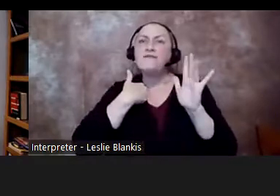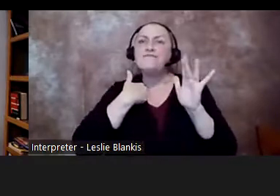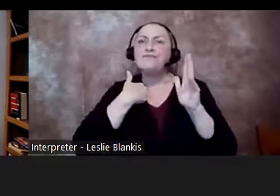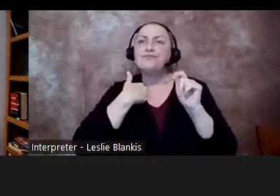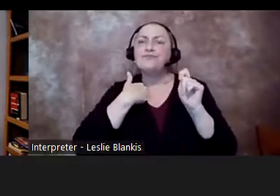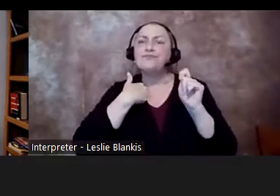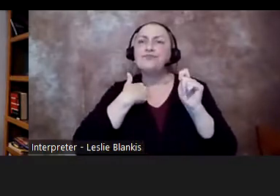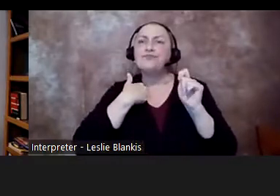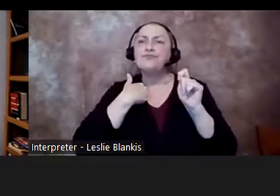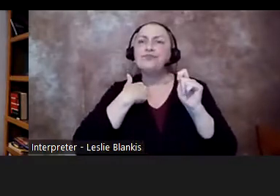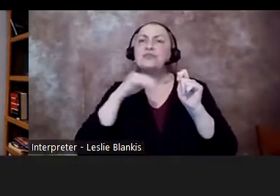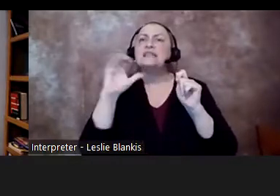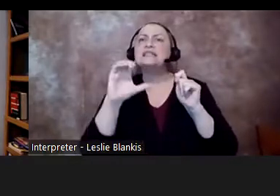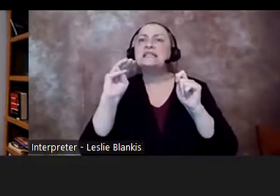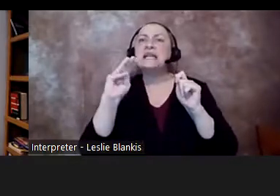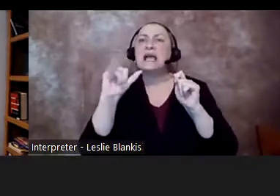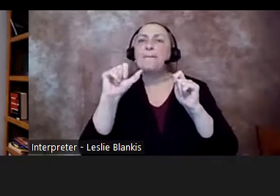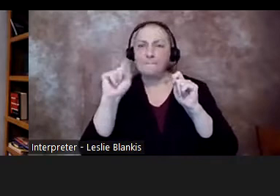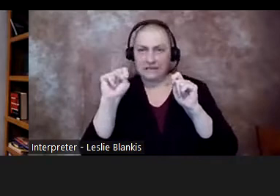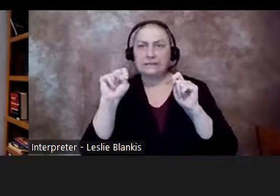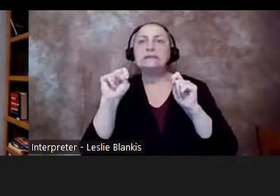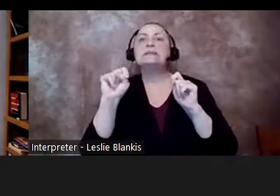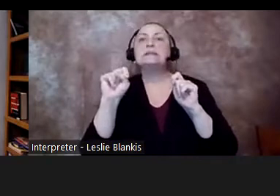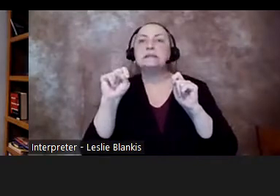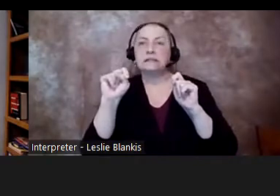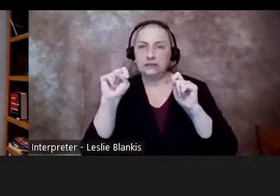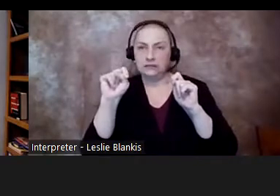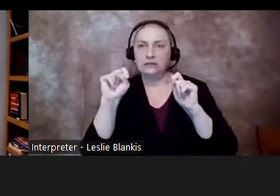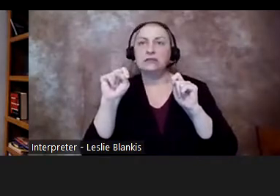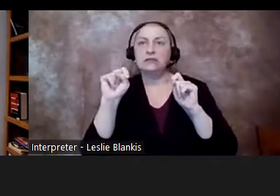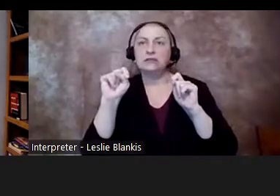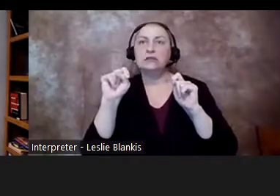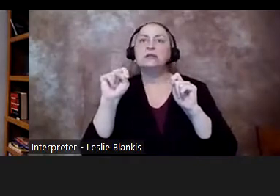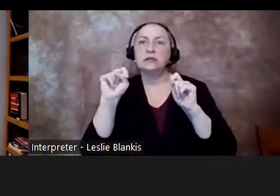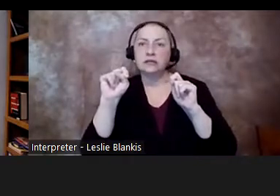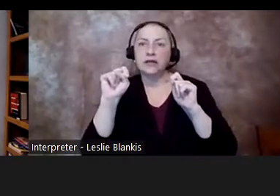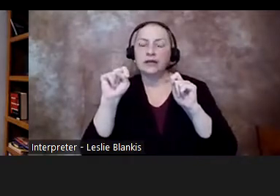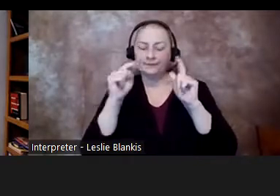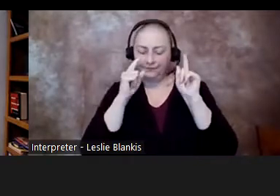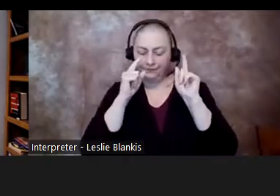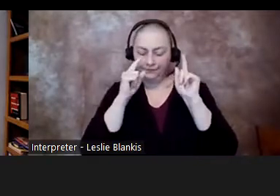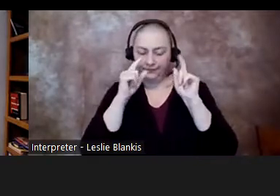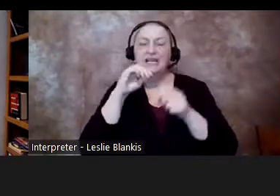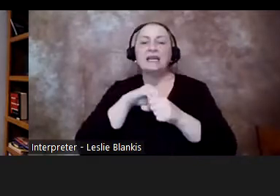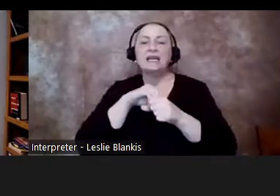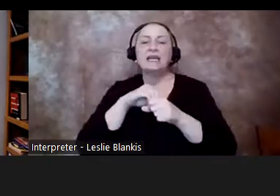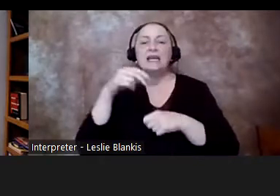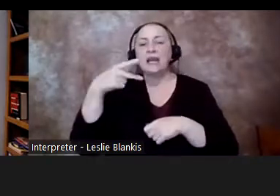a CMIST, CMIST in Poete,